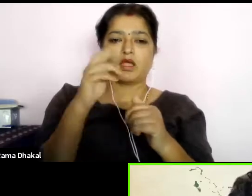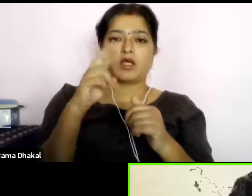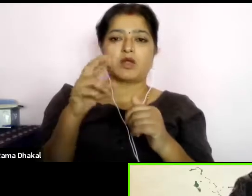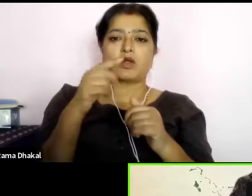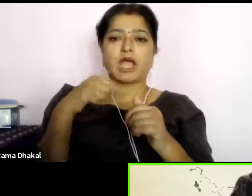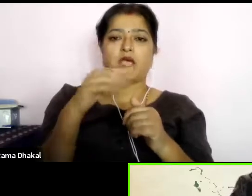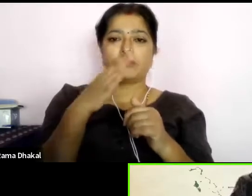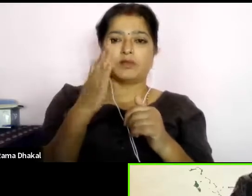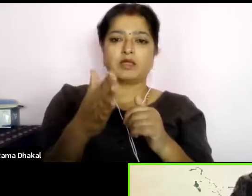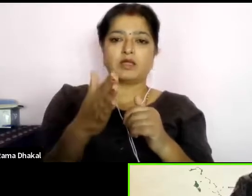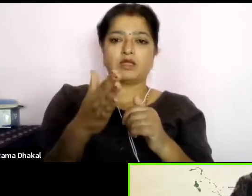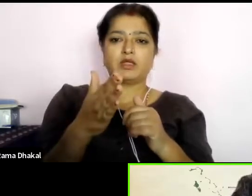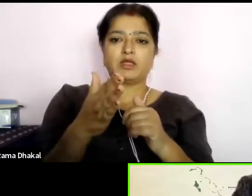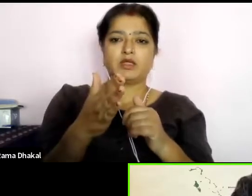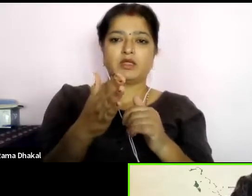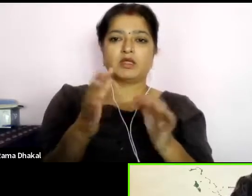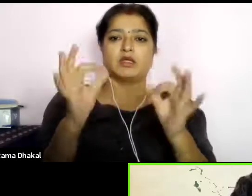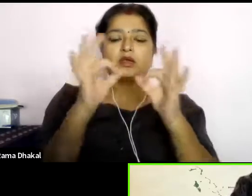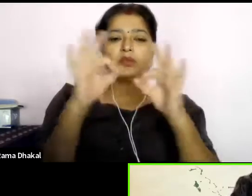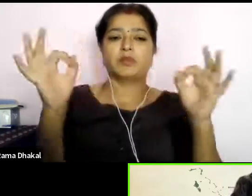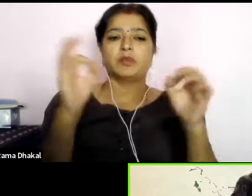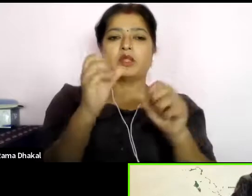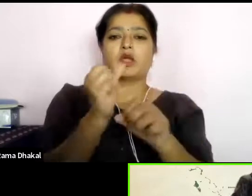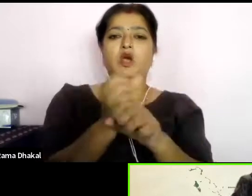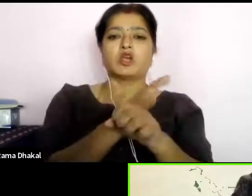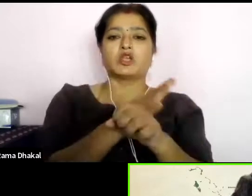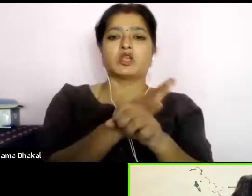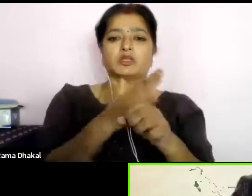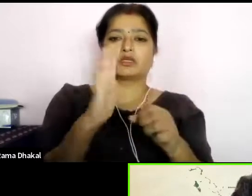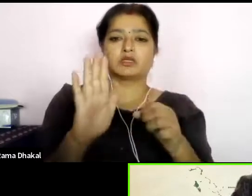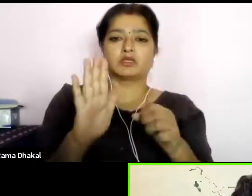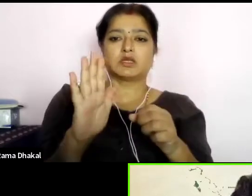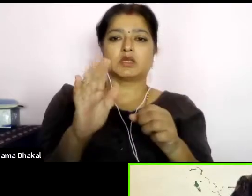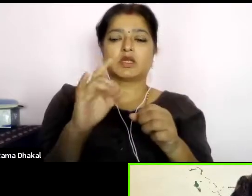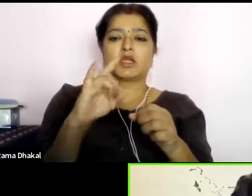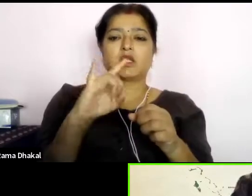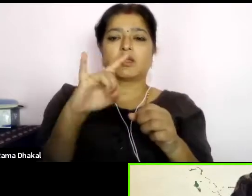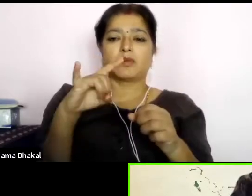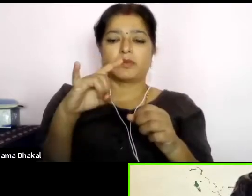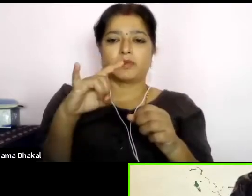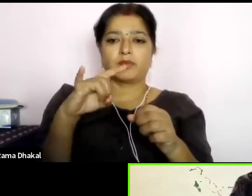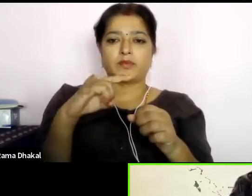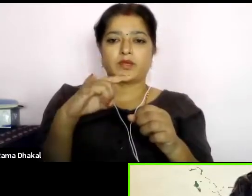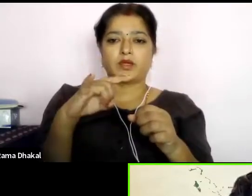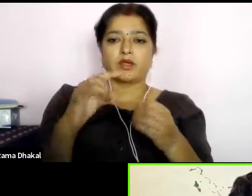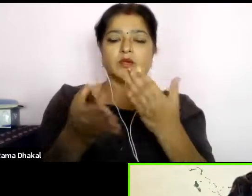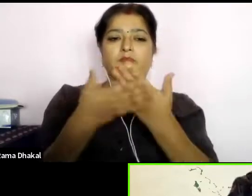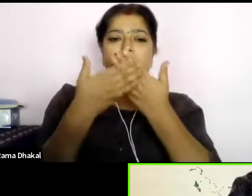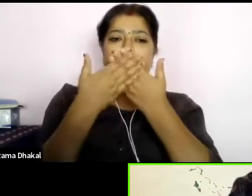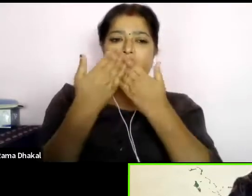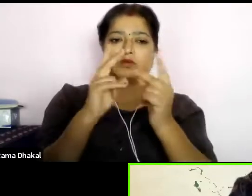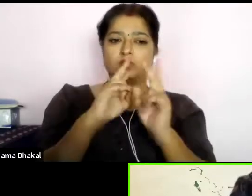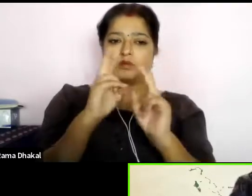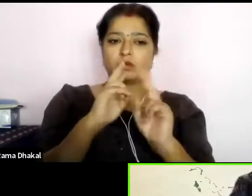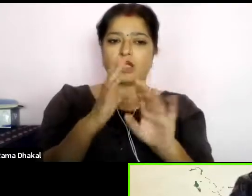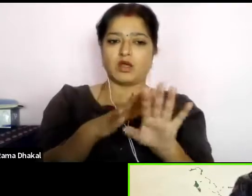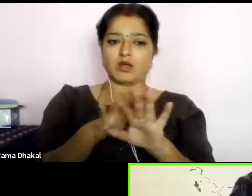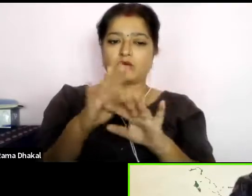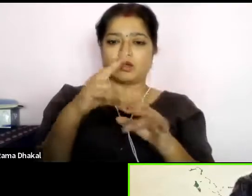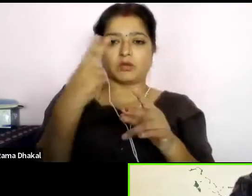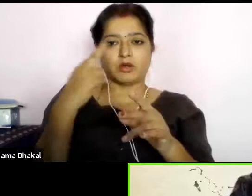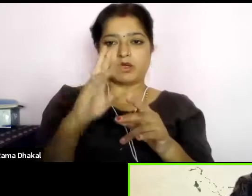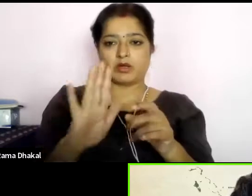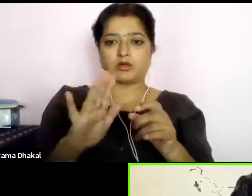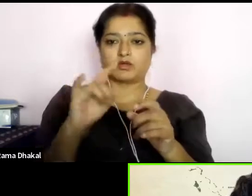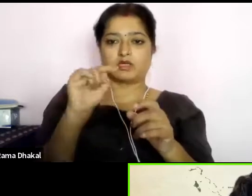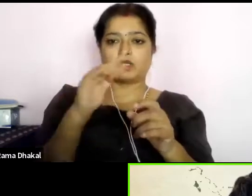the recent storms that have increased in severity. For biodiversity, it has impacted the destruction of rainforests,